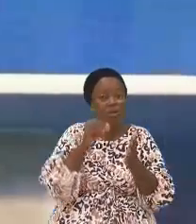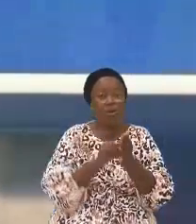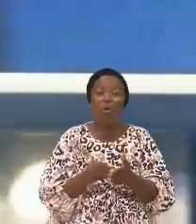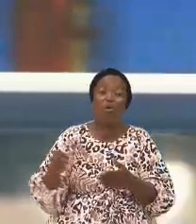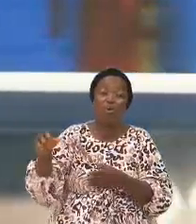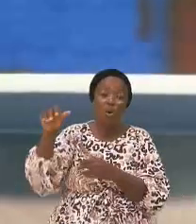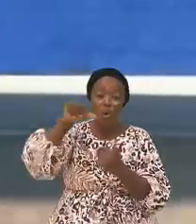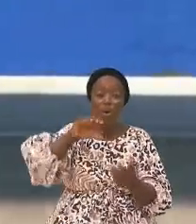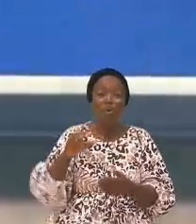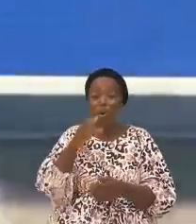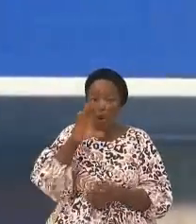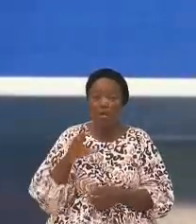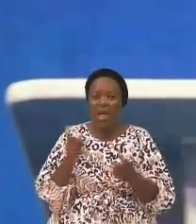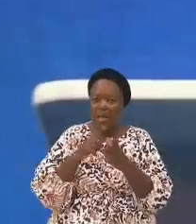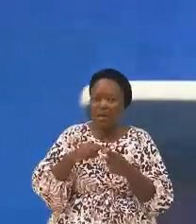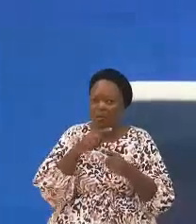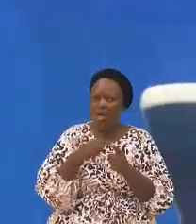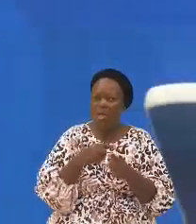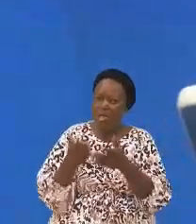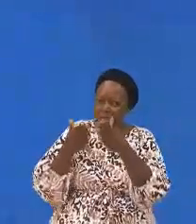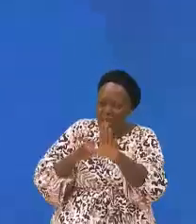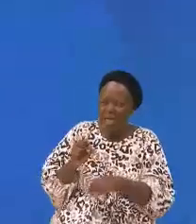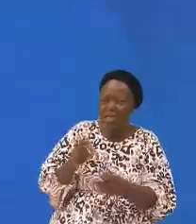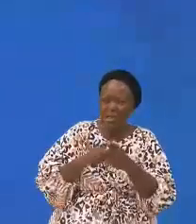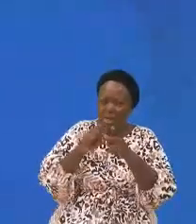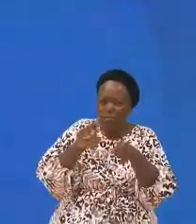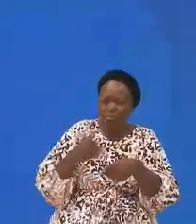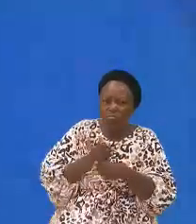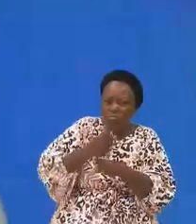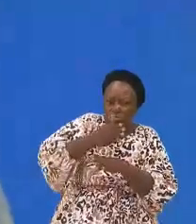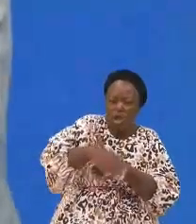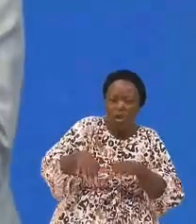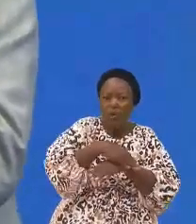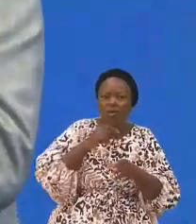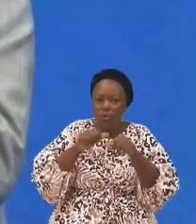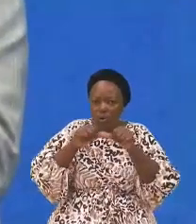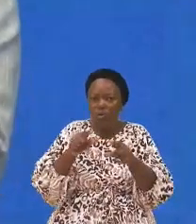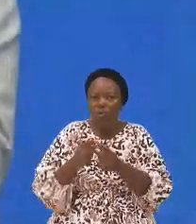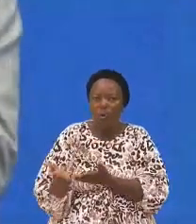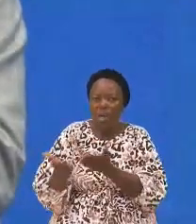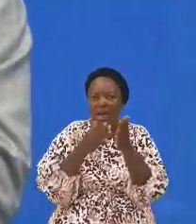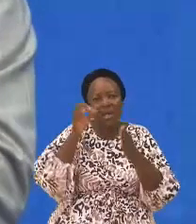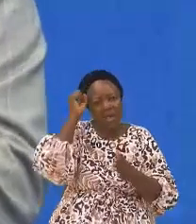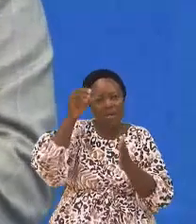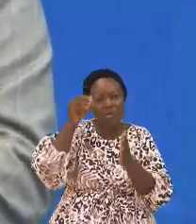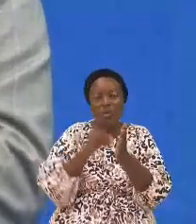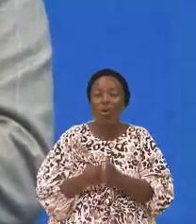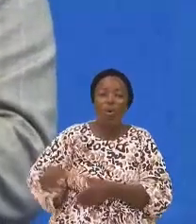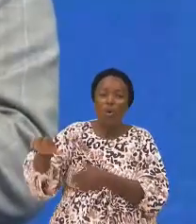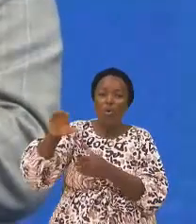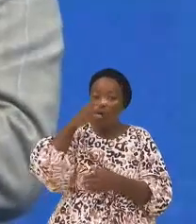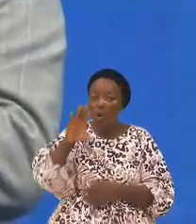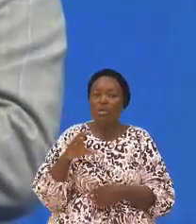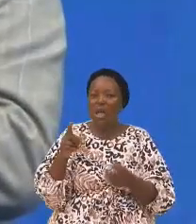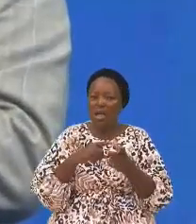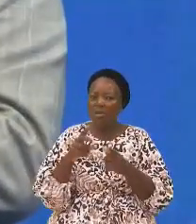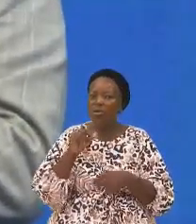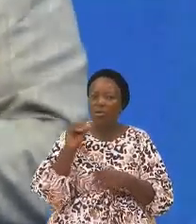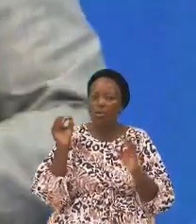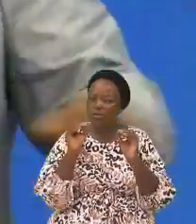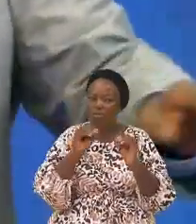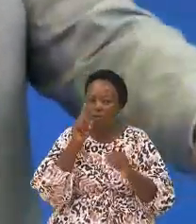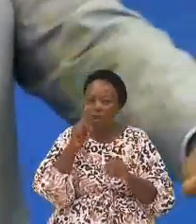he will carry his own curse. And when he dies and he crosses over, he will keep on carrying his